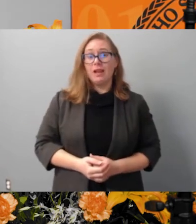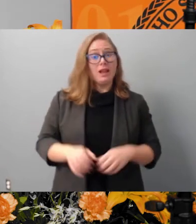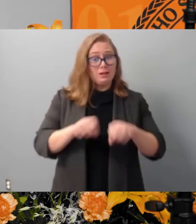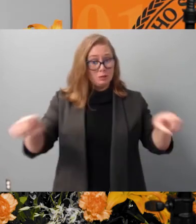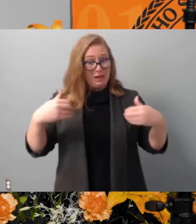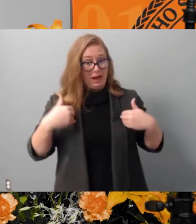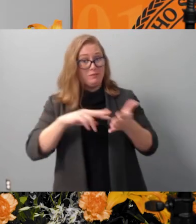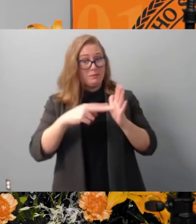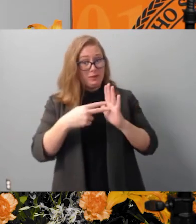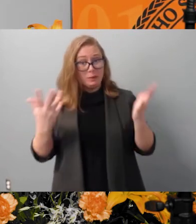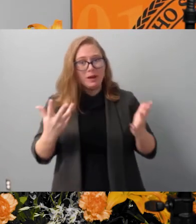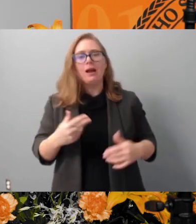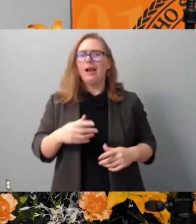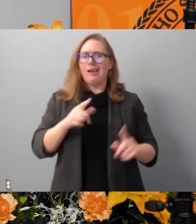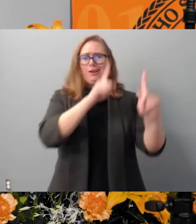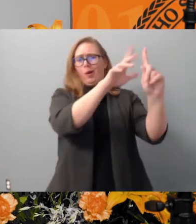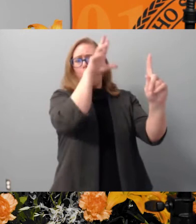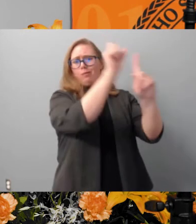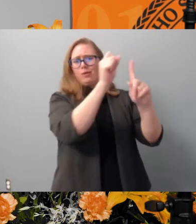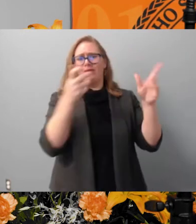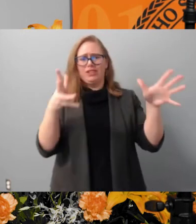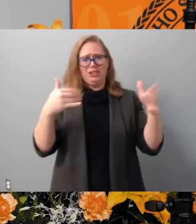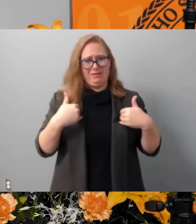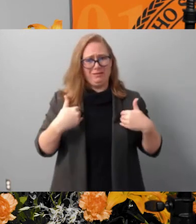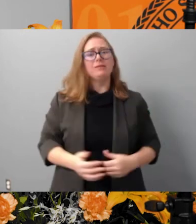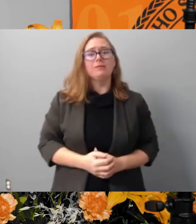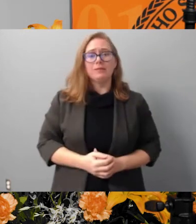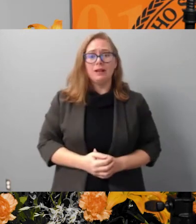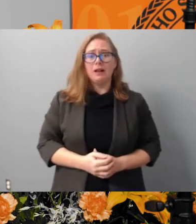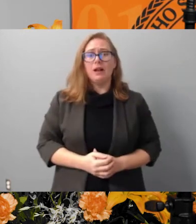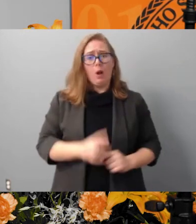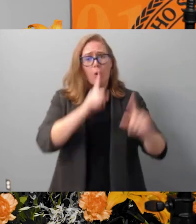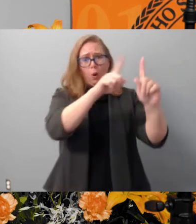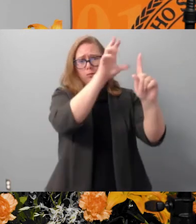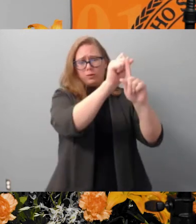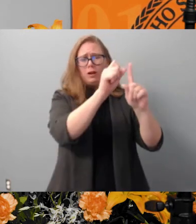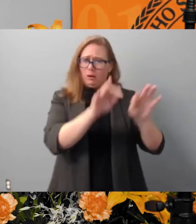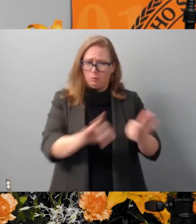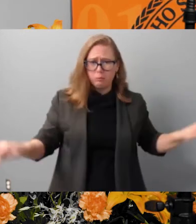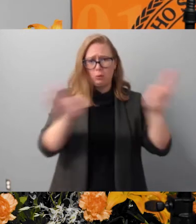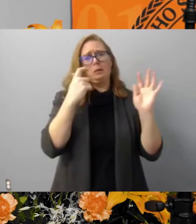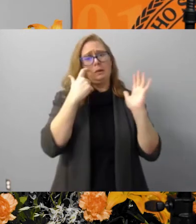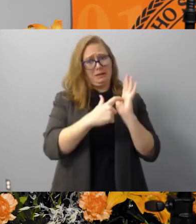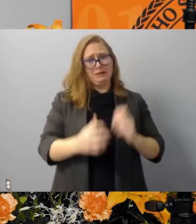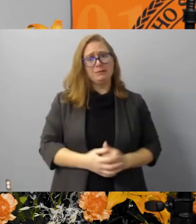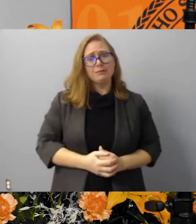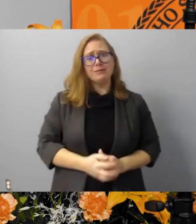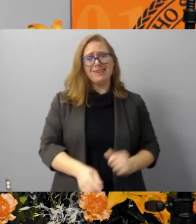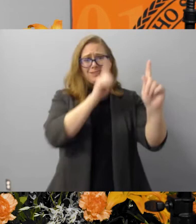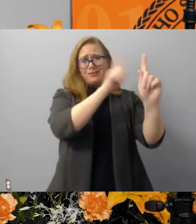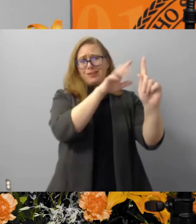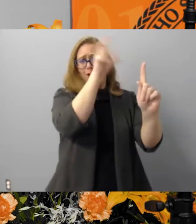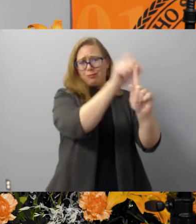goal of great worth, a great accomplishment. Now each of you are forever a member of